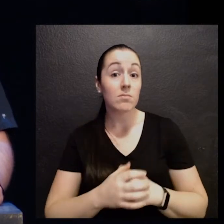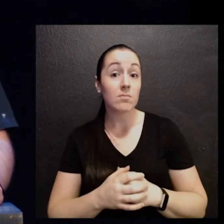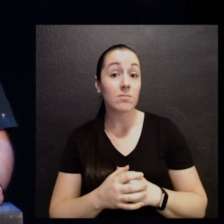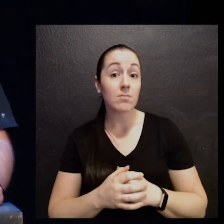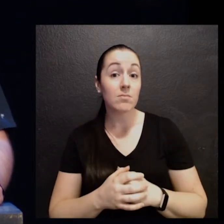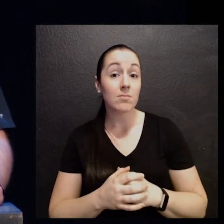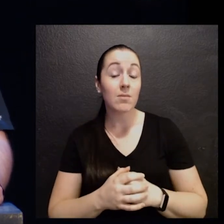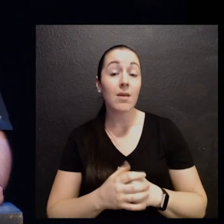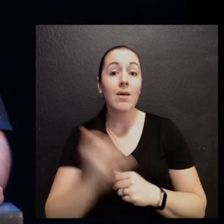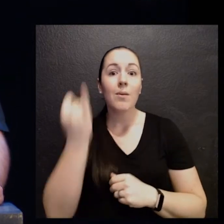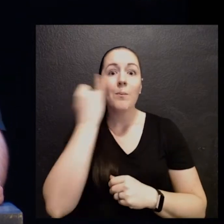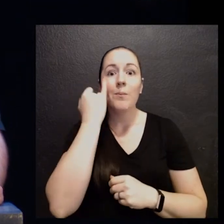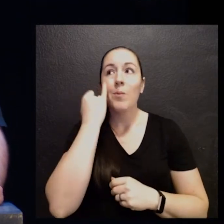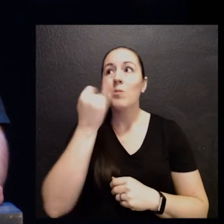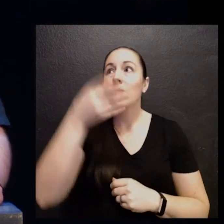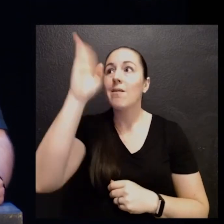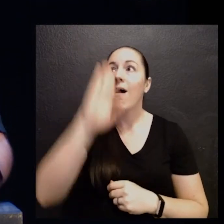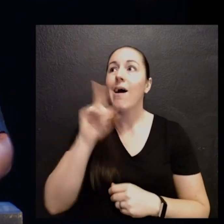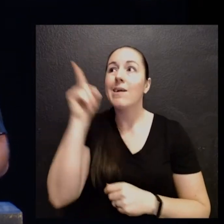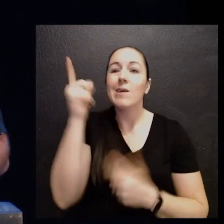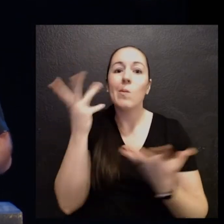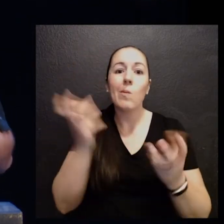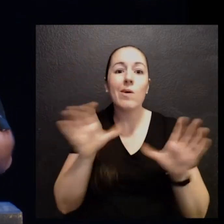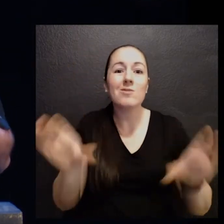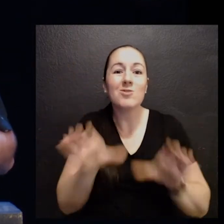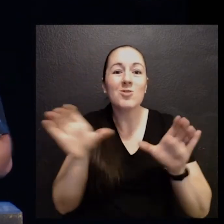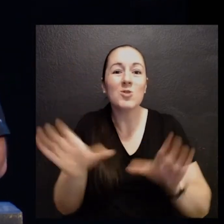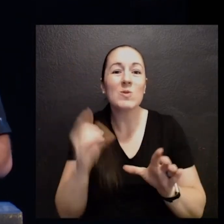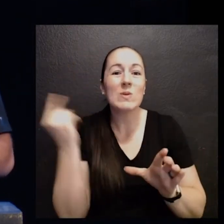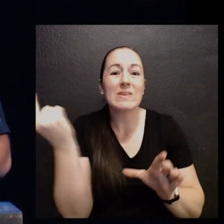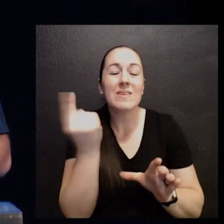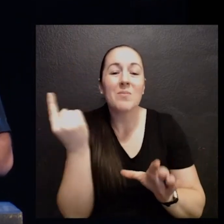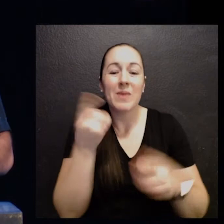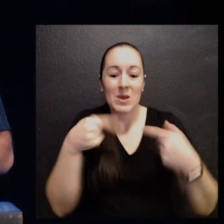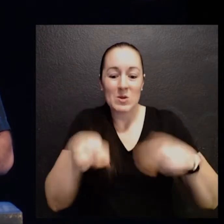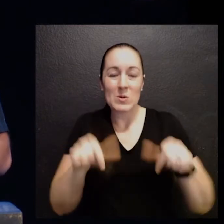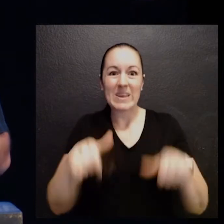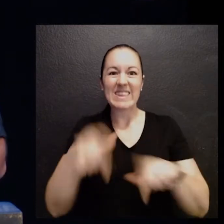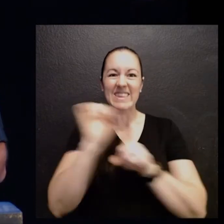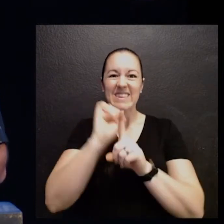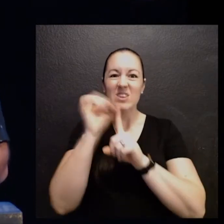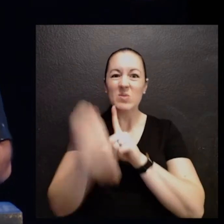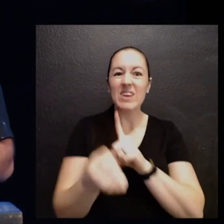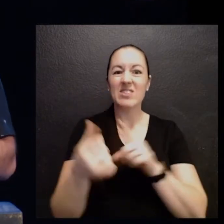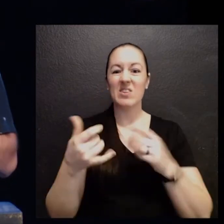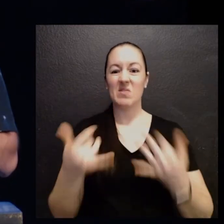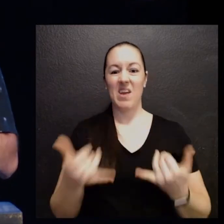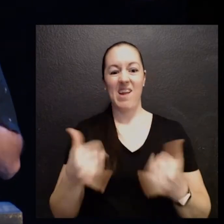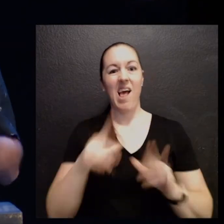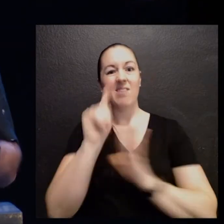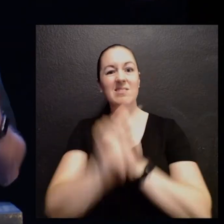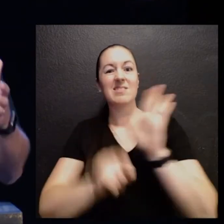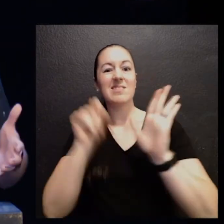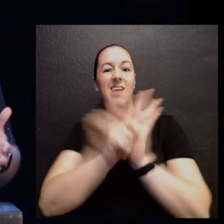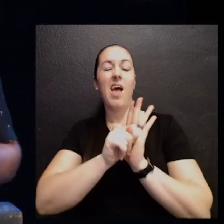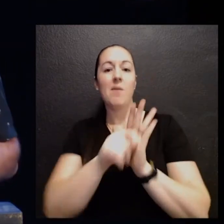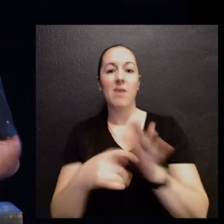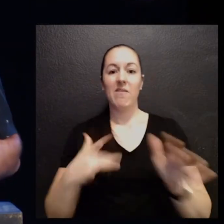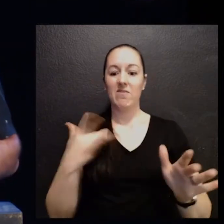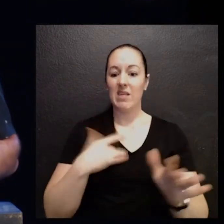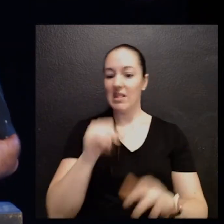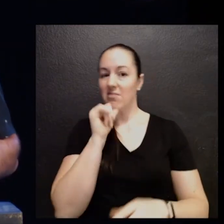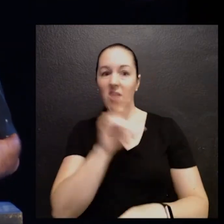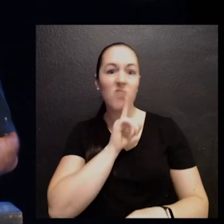What if God wants to do something in this season of uncertainty to remind us of His